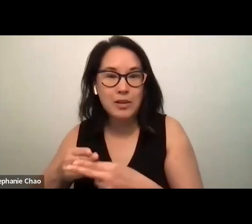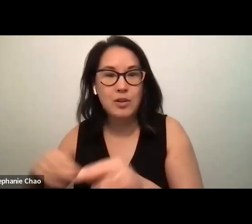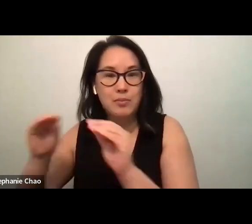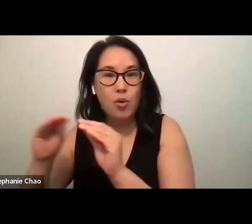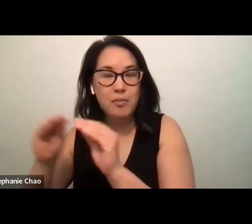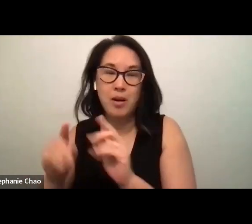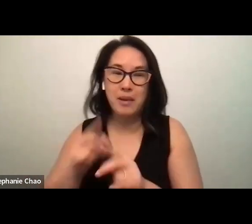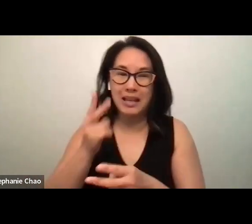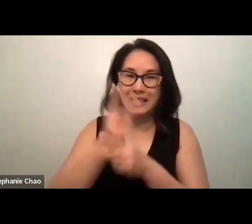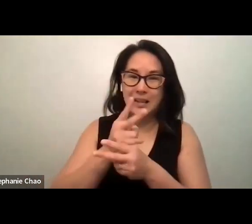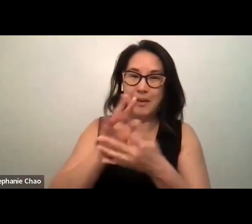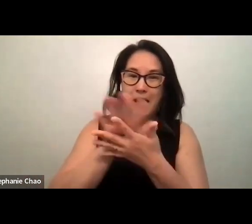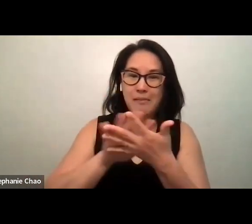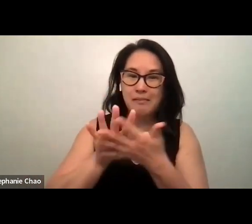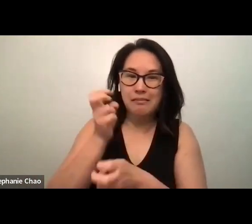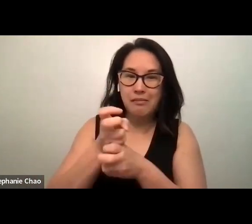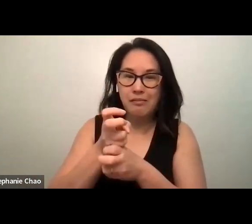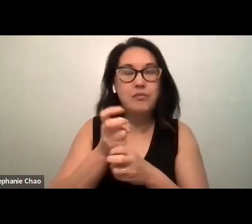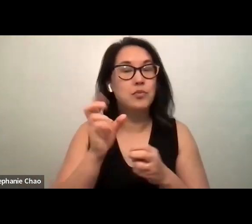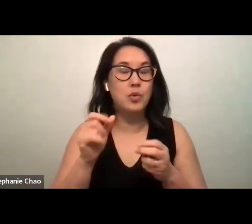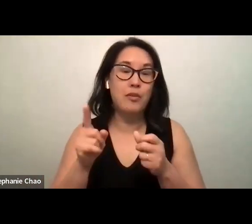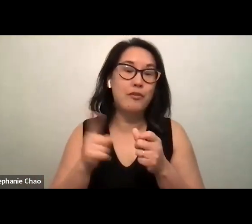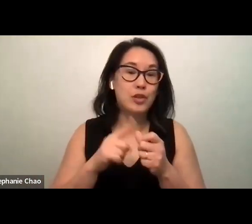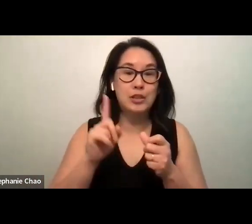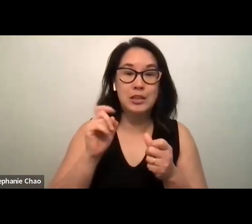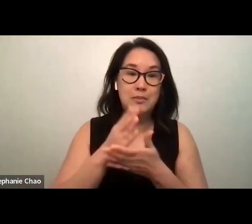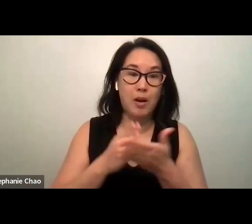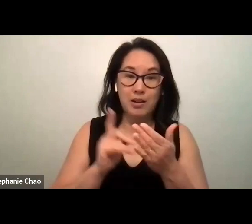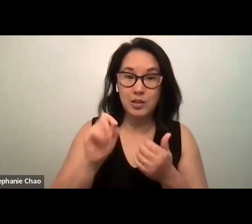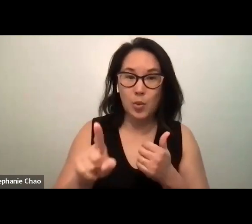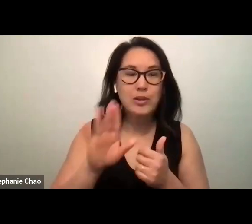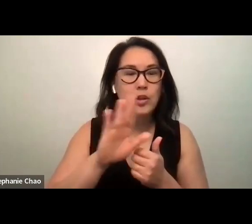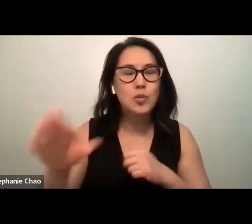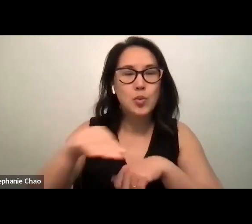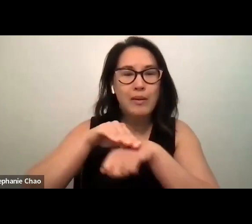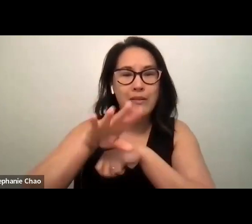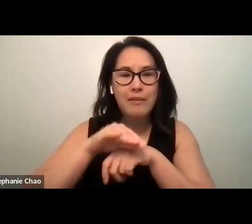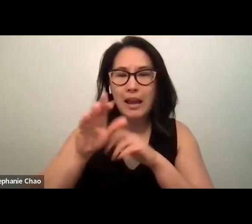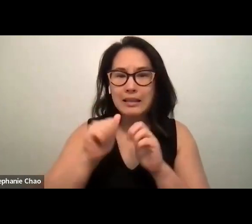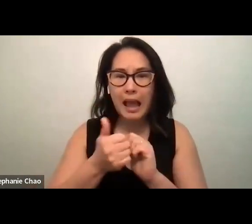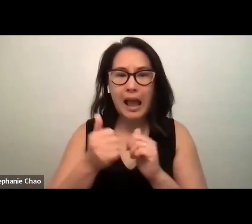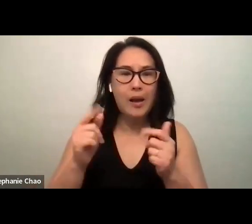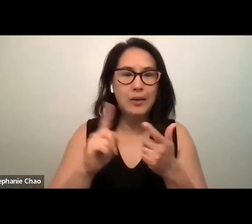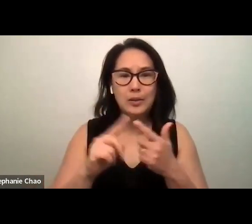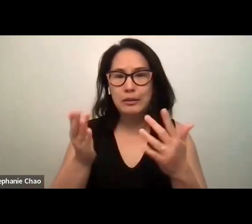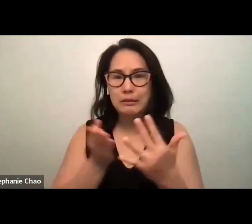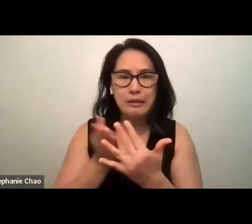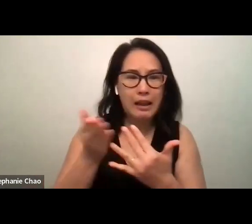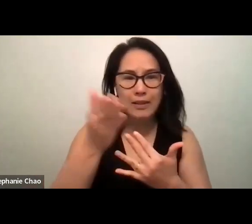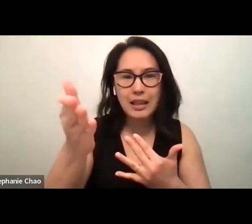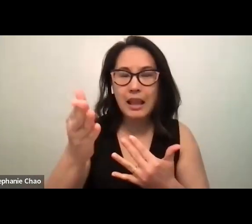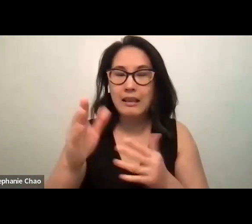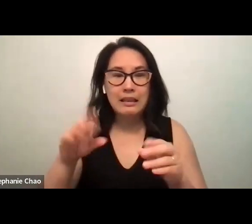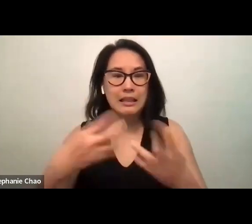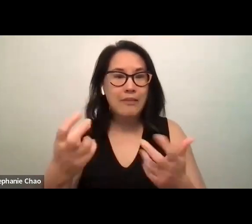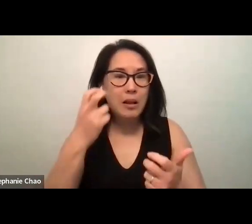is harder. So part one of this question is, what advice do you have about how to navigate the balance of giving blind readers the same